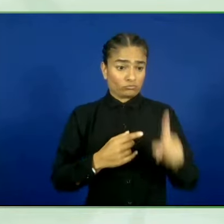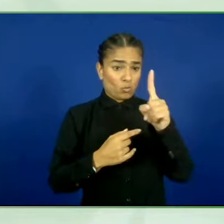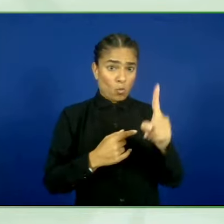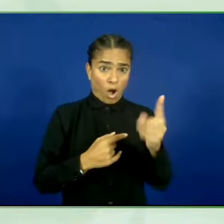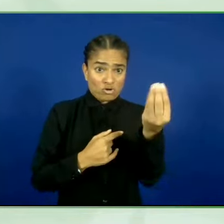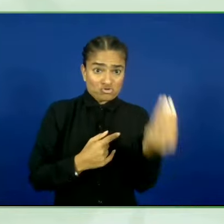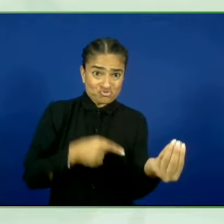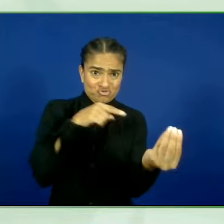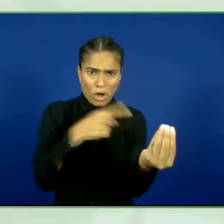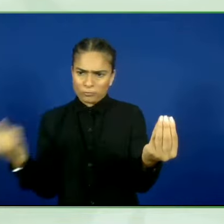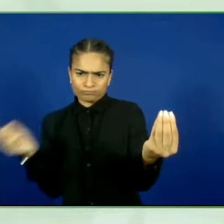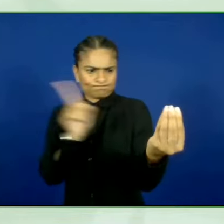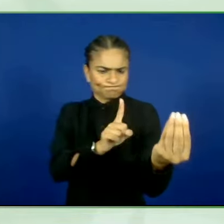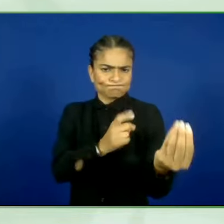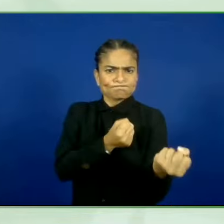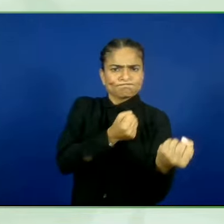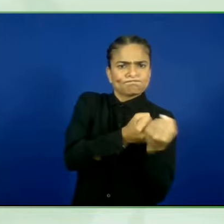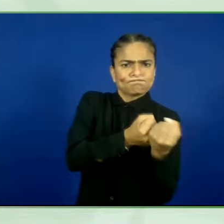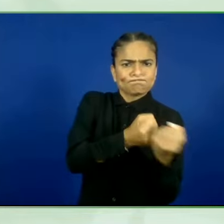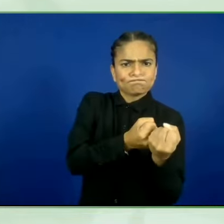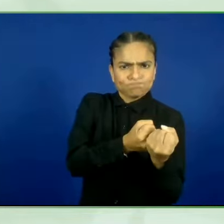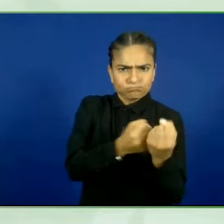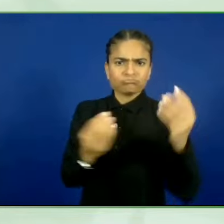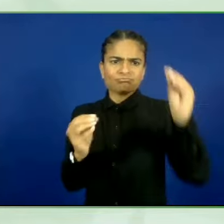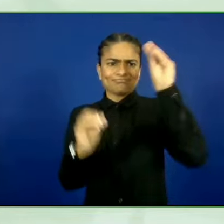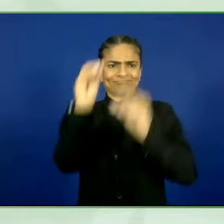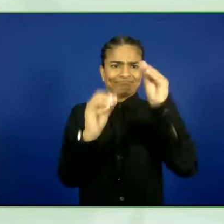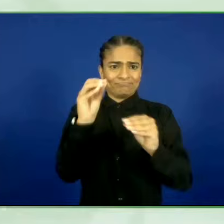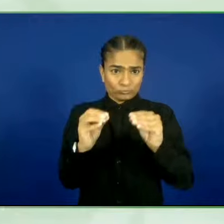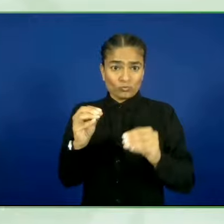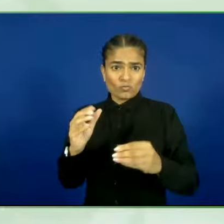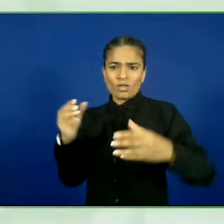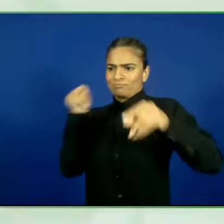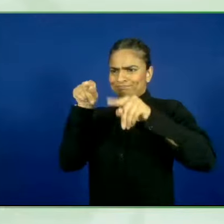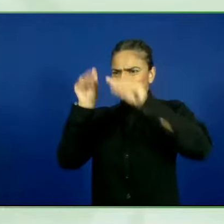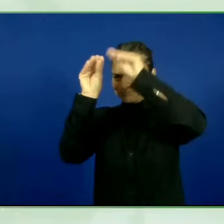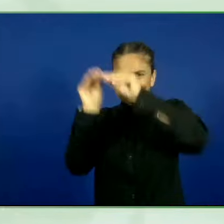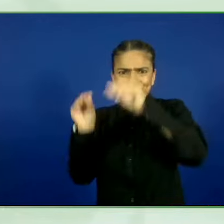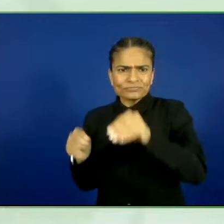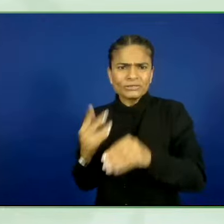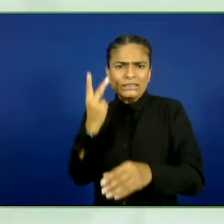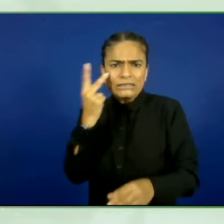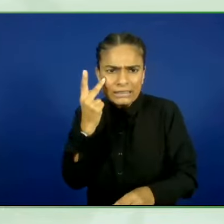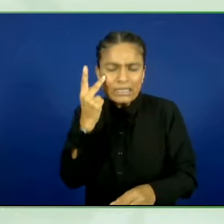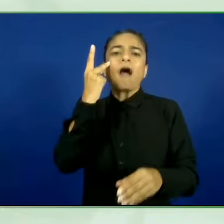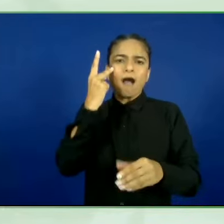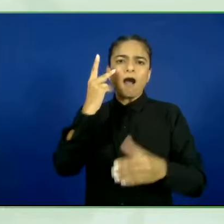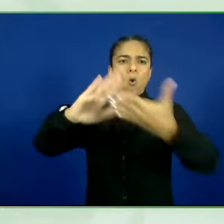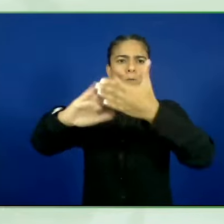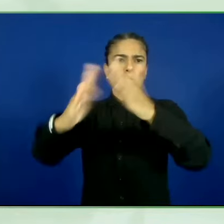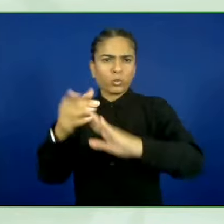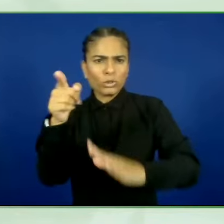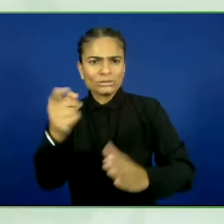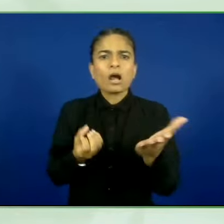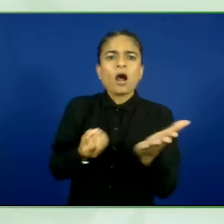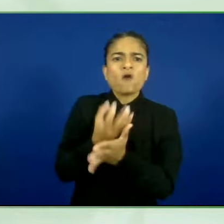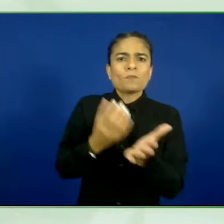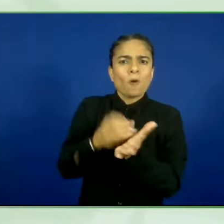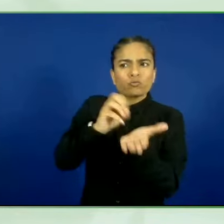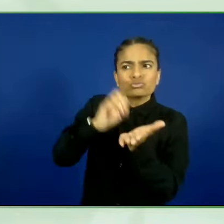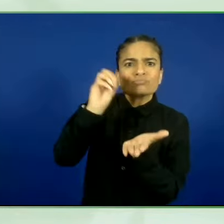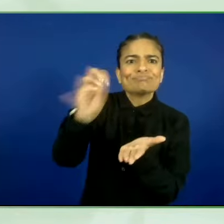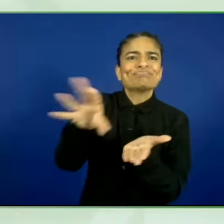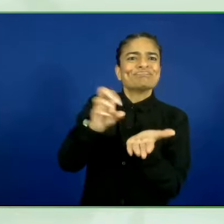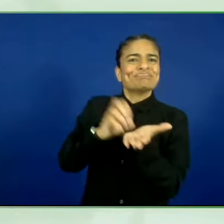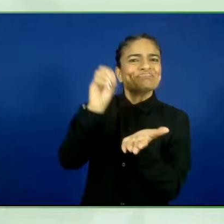we're getting real-time information regarding the different changes that are happening in the children's lives. So the case management is much more